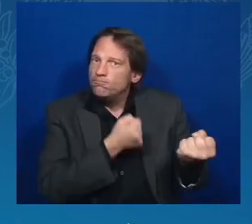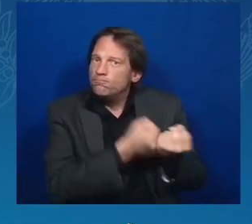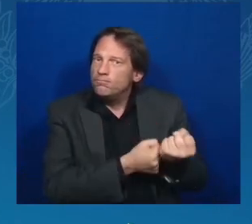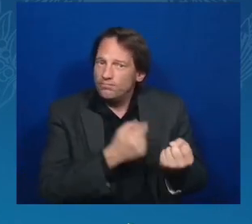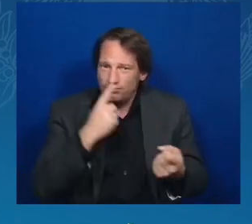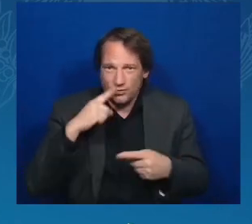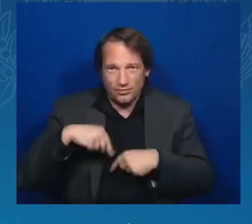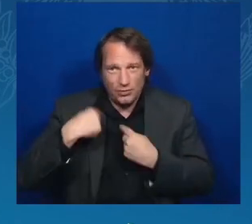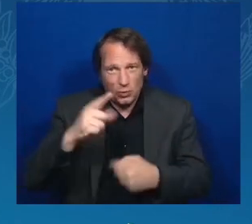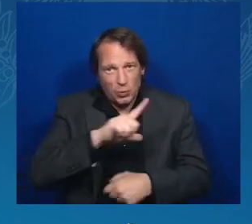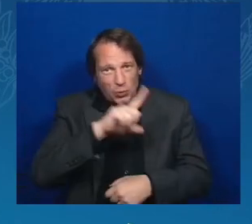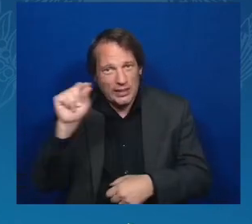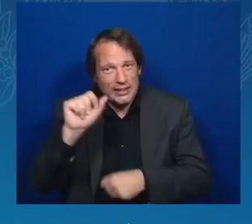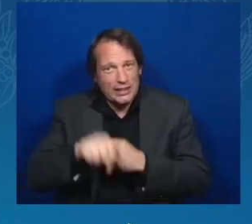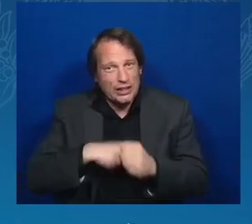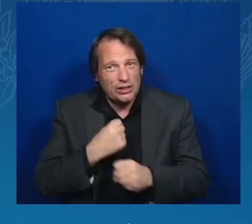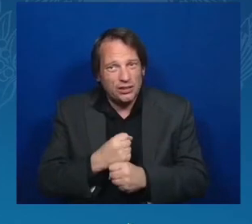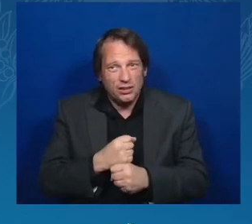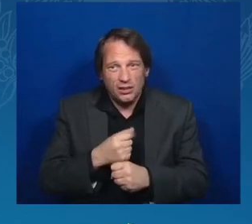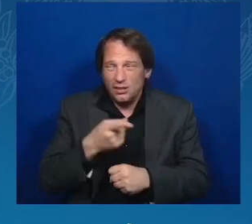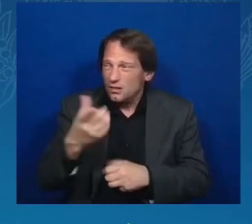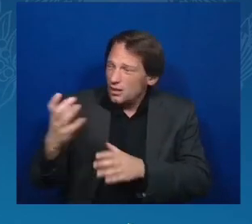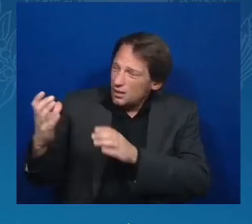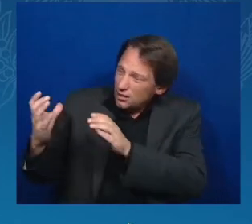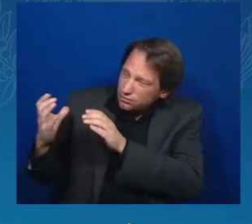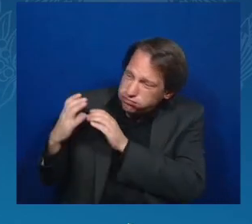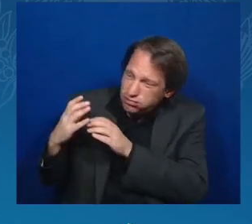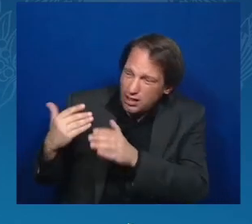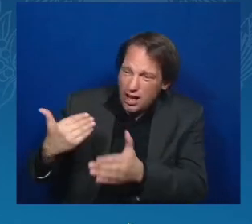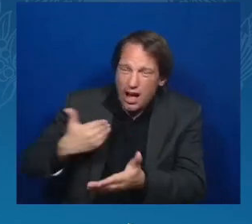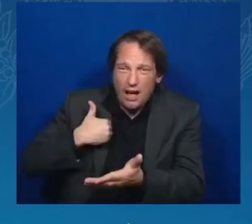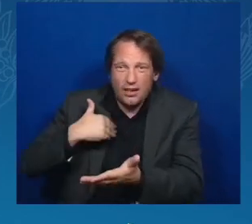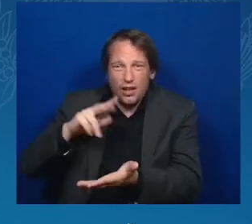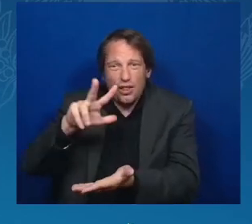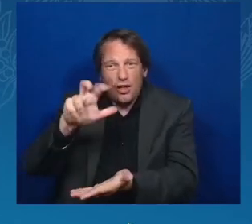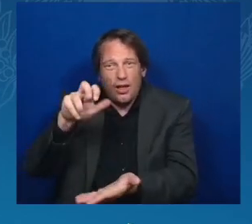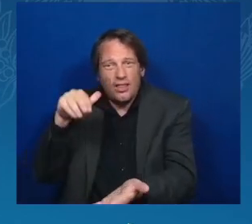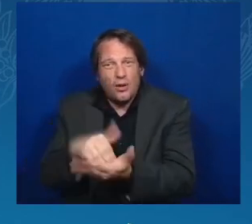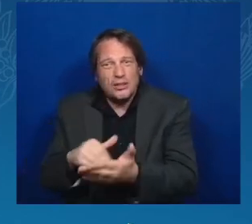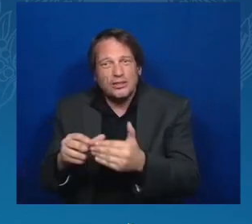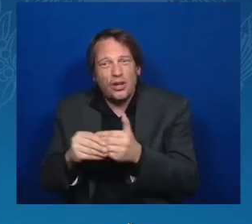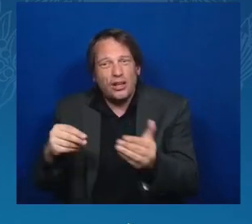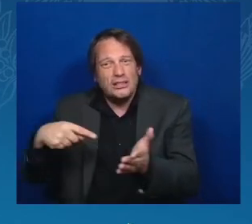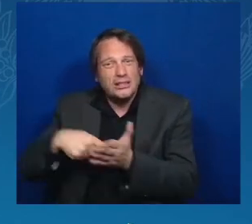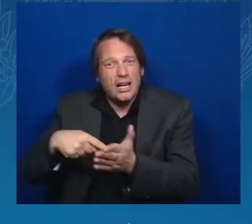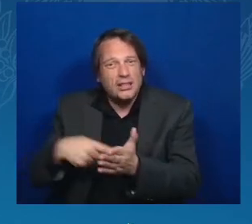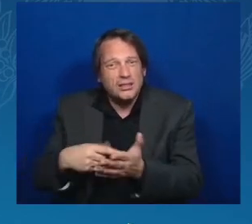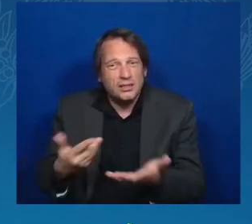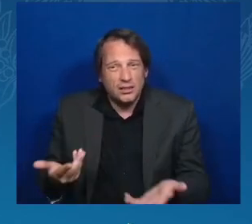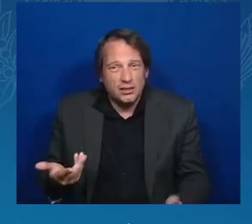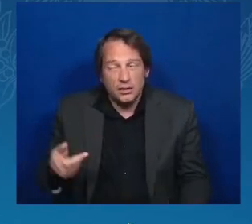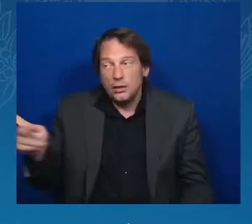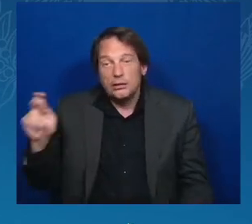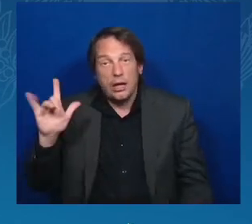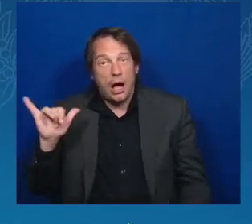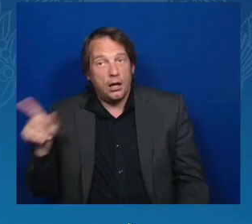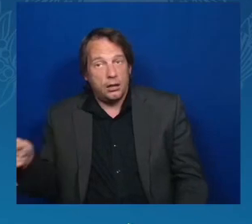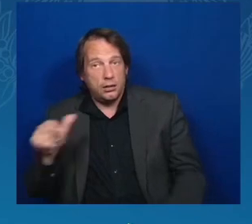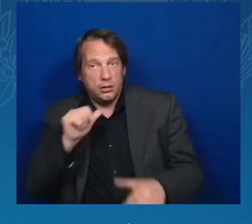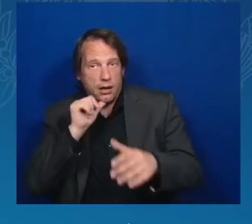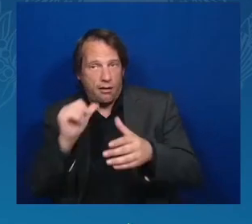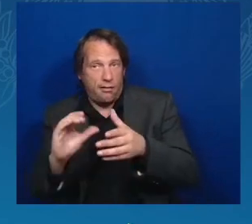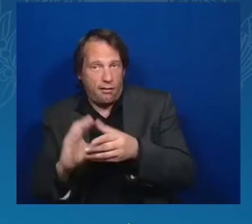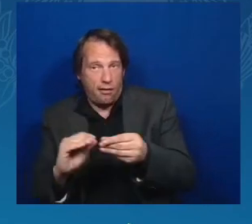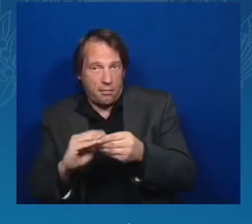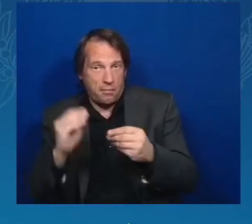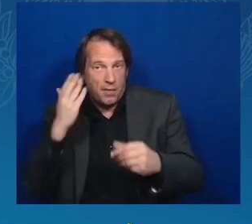debt. What Kelly did not share, because I had the honor of meeting her daughter, is Kelly's daughter graduated Spelman